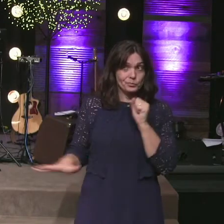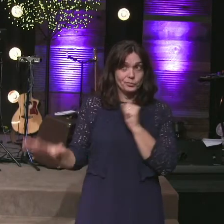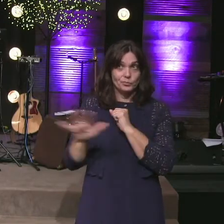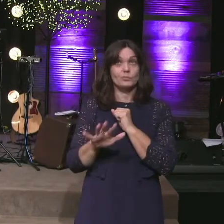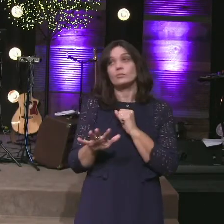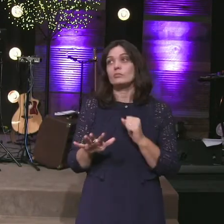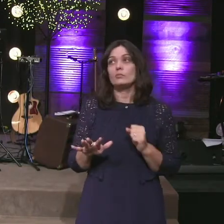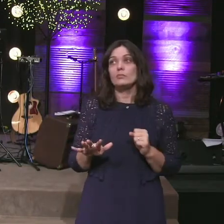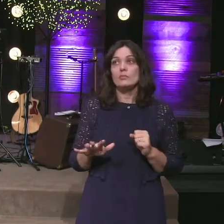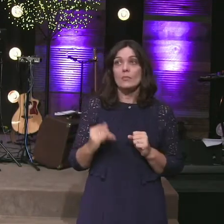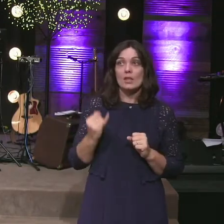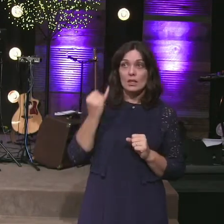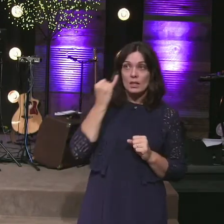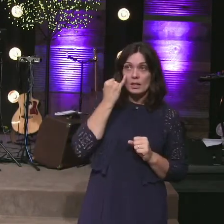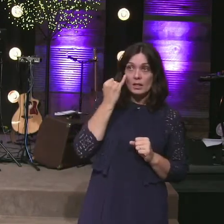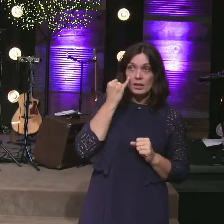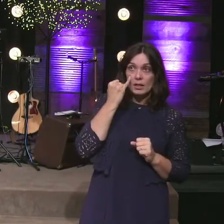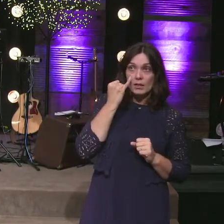If that's in you,